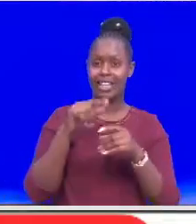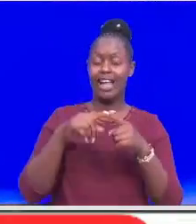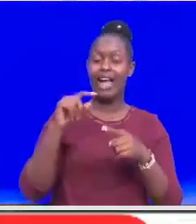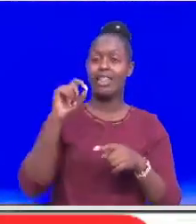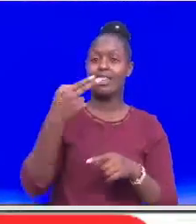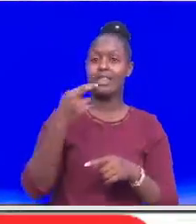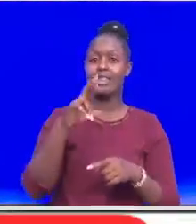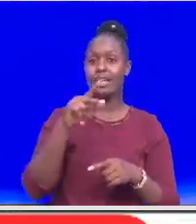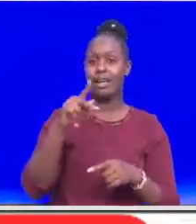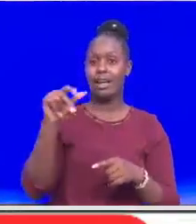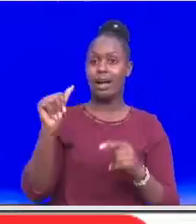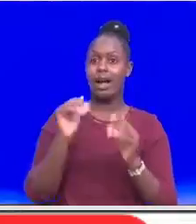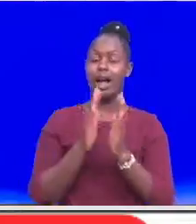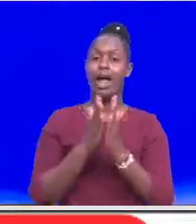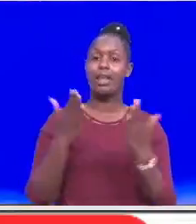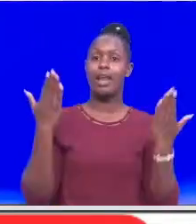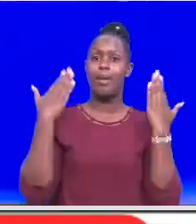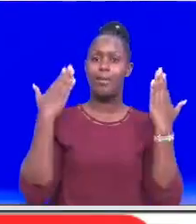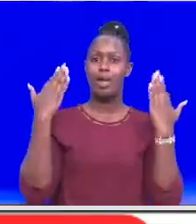area.